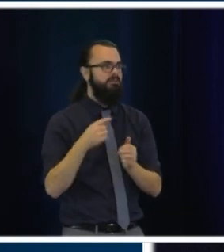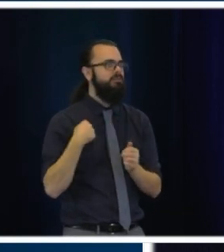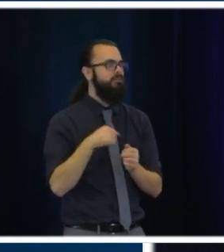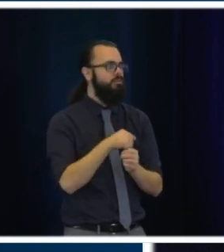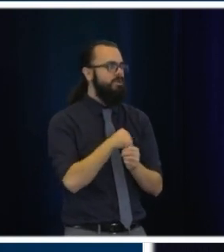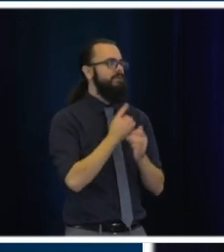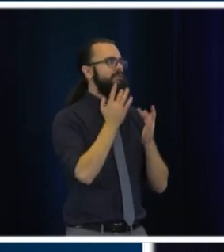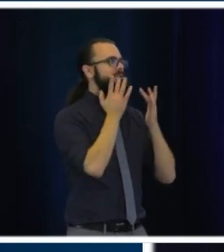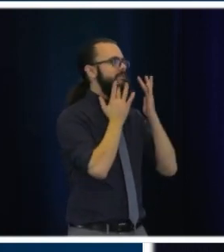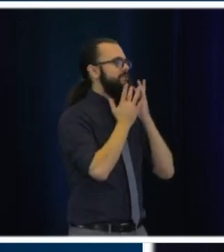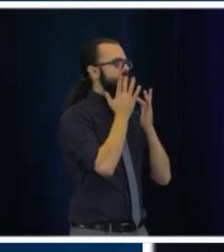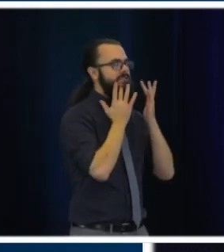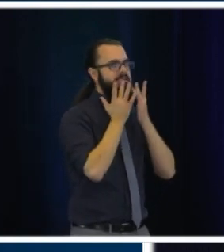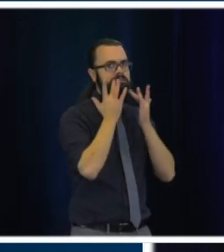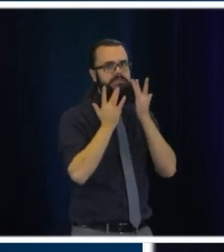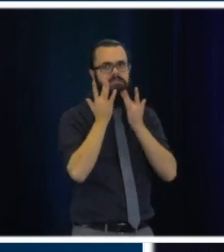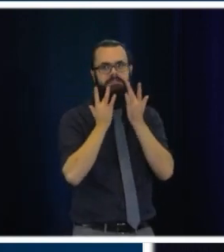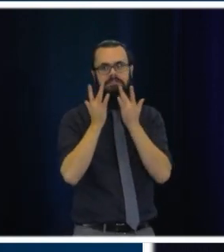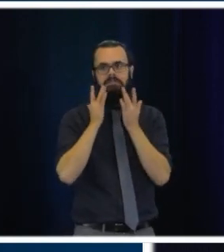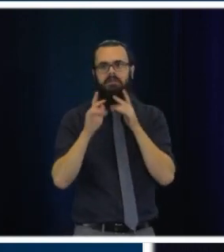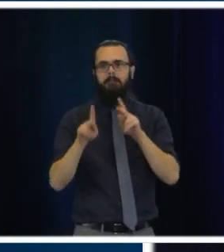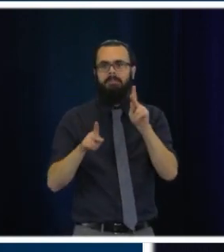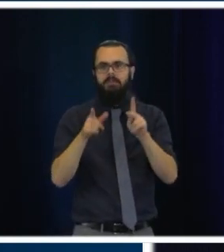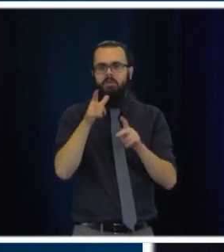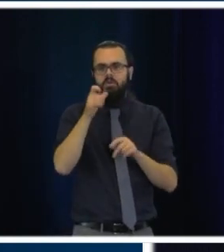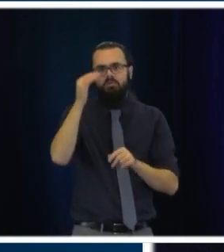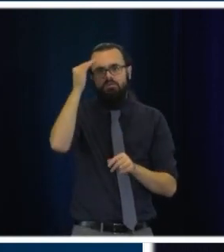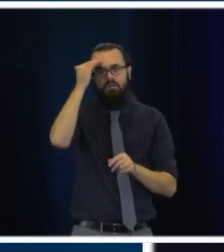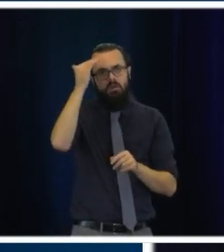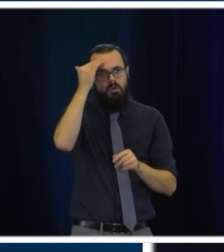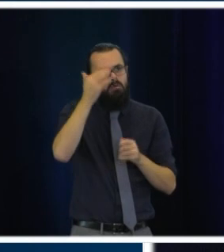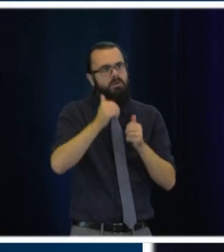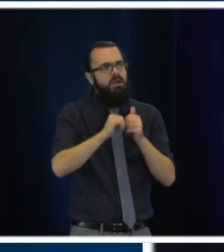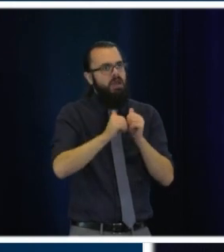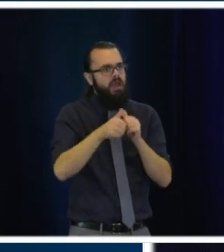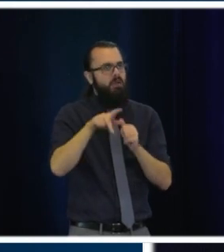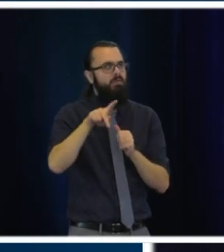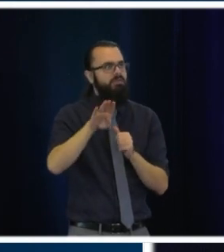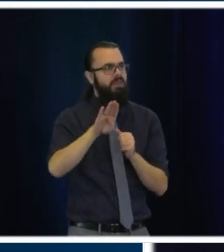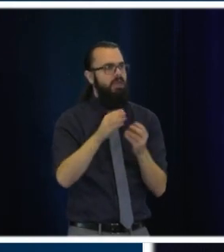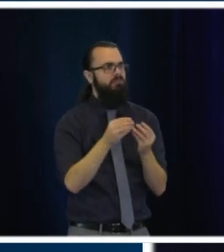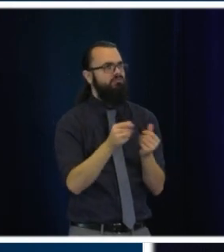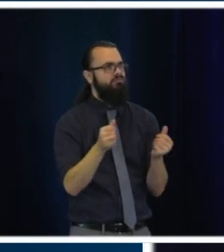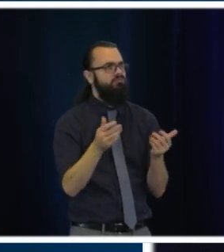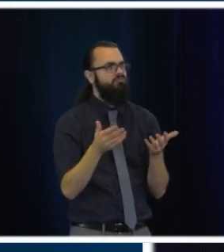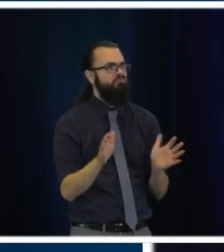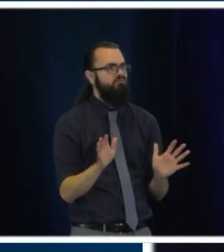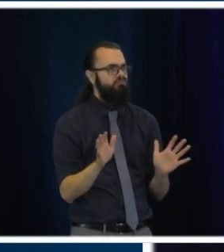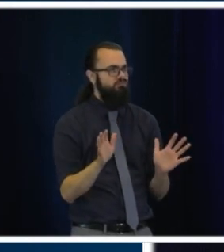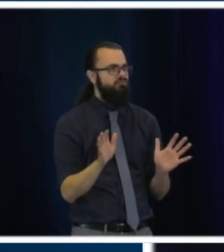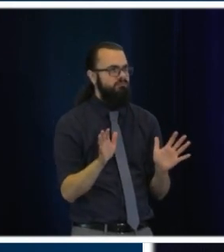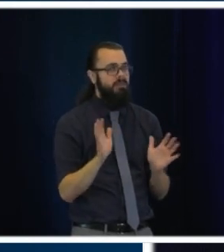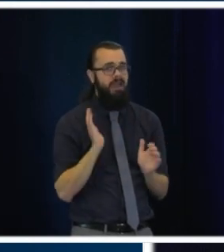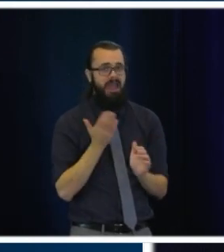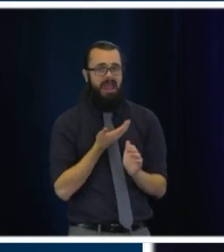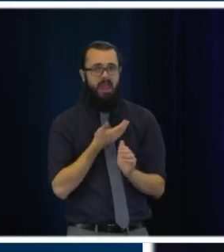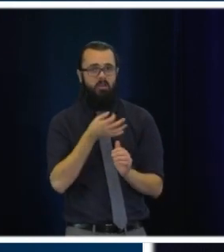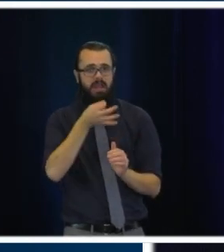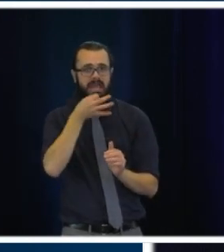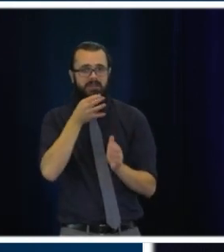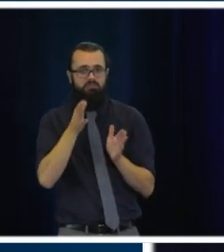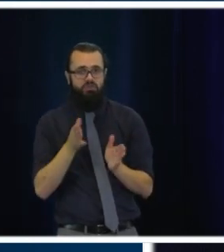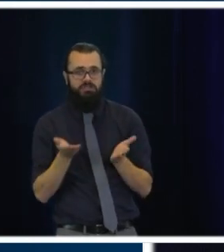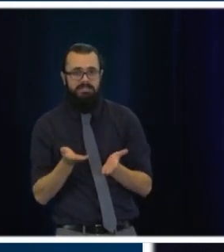remediation. We have a very small number of experts who know how to do it. And the certification isn't